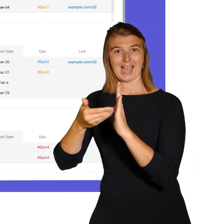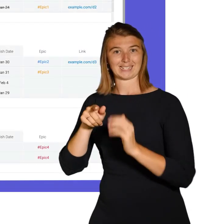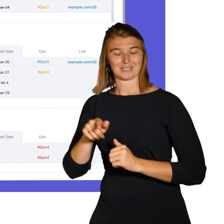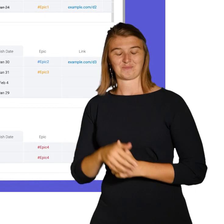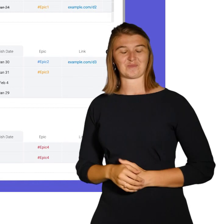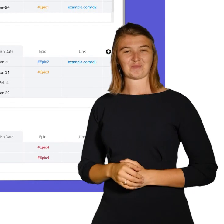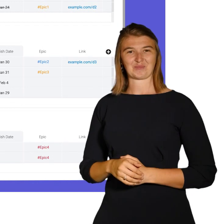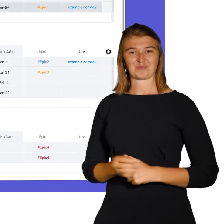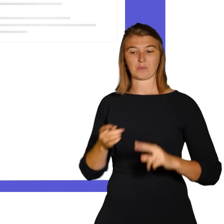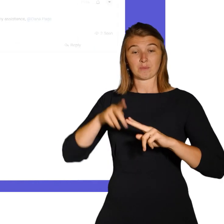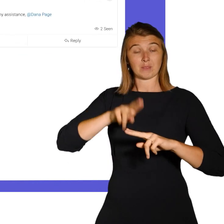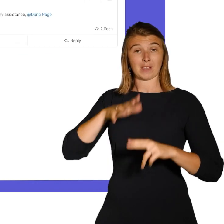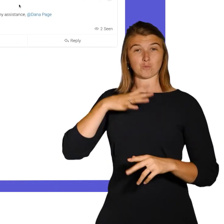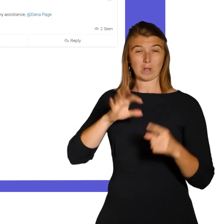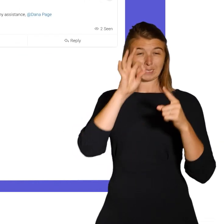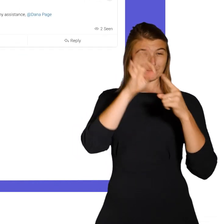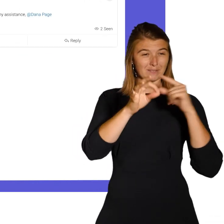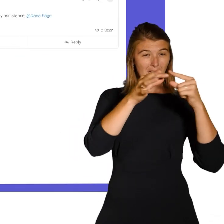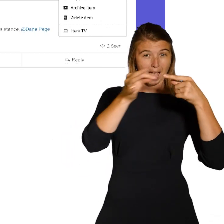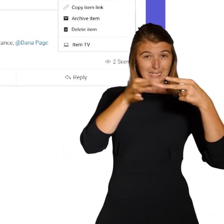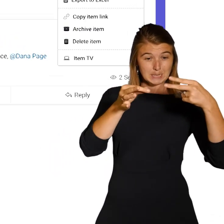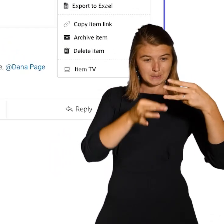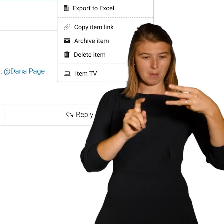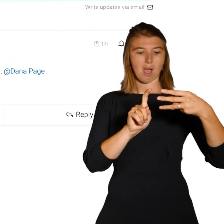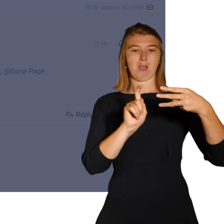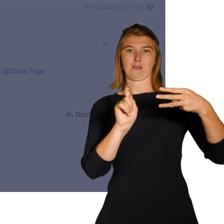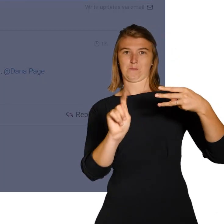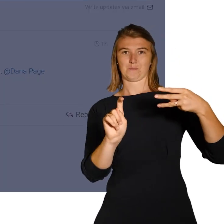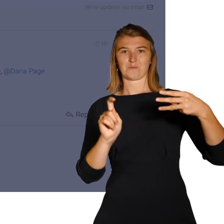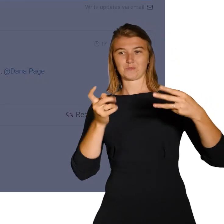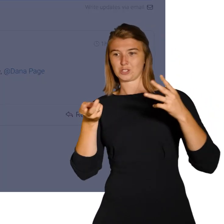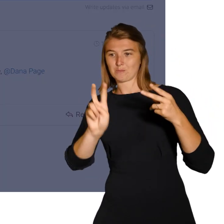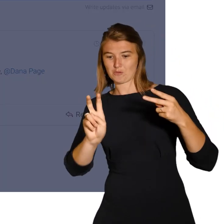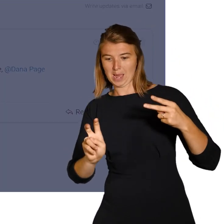If you'd like to subscribe to a specific item, you can do so here.